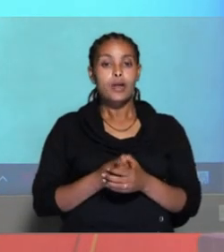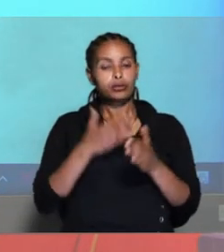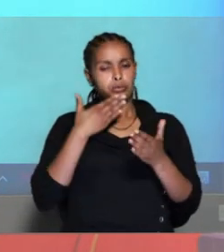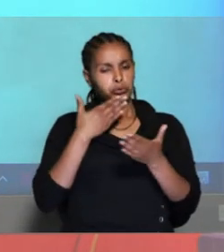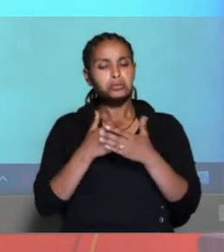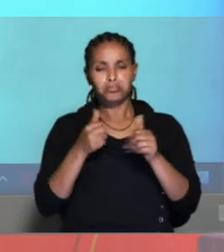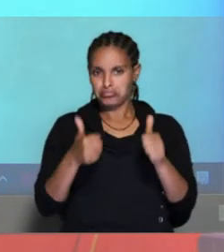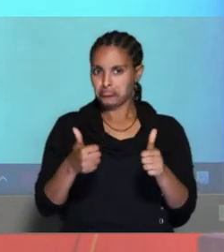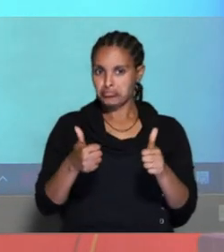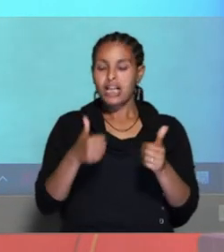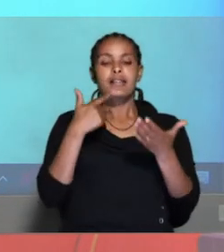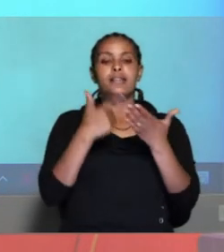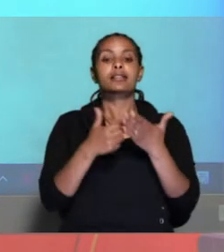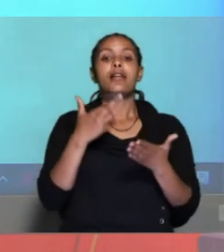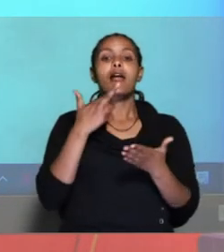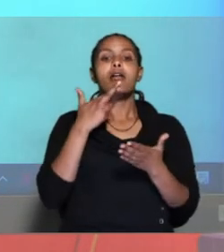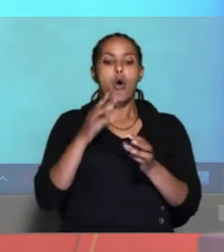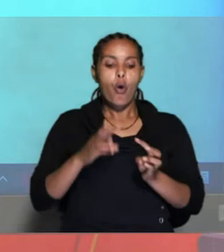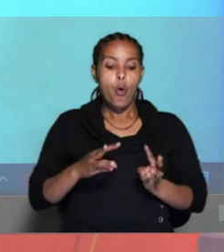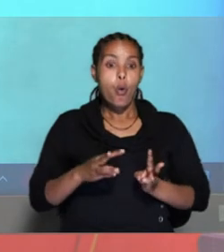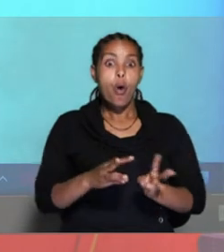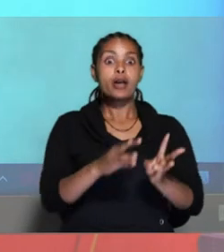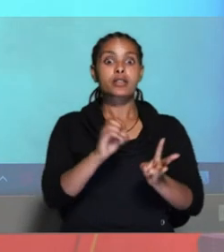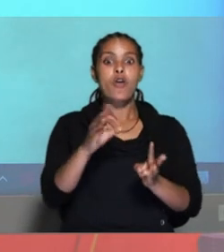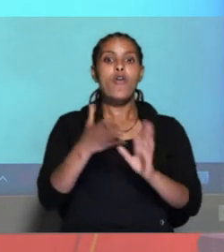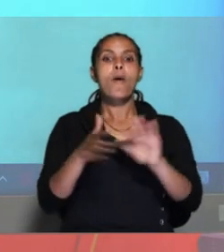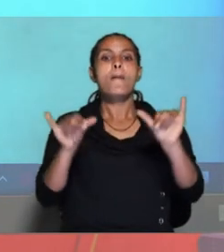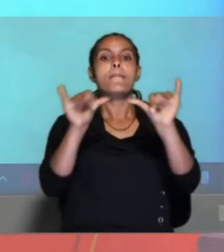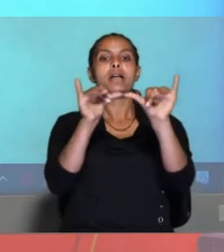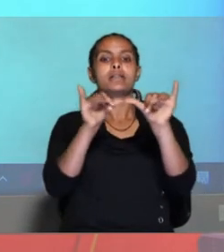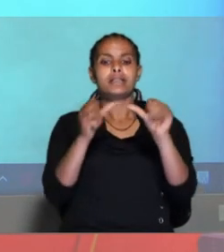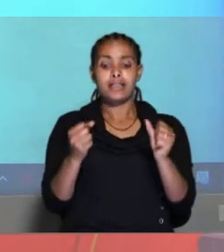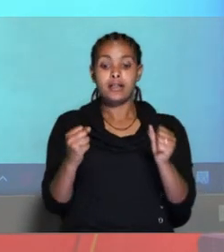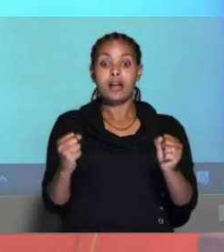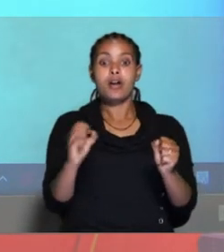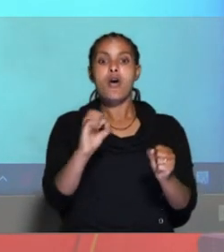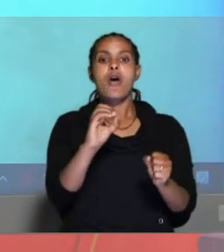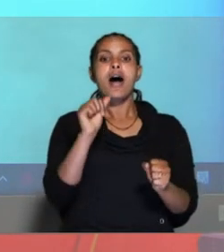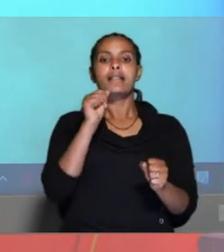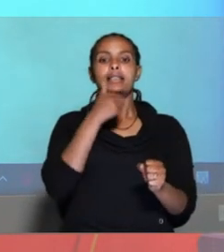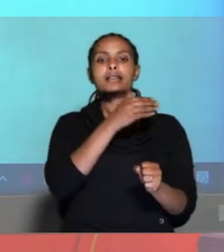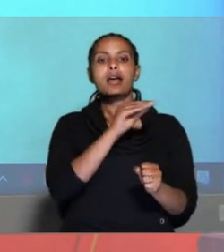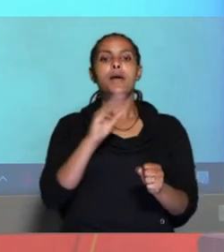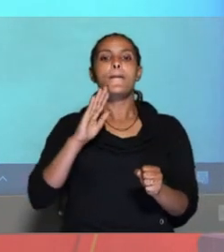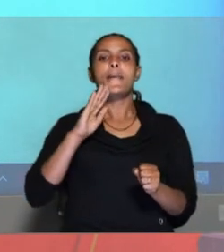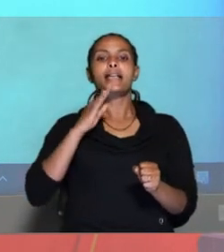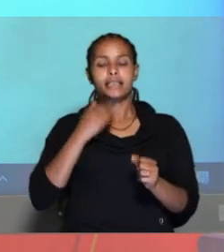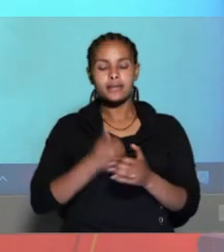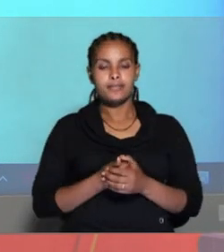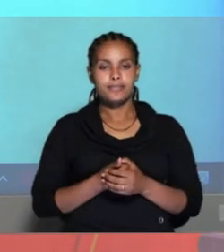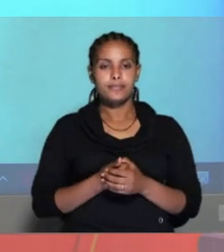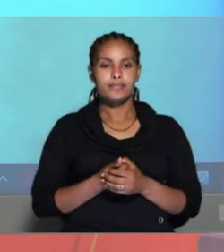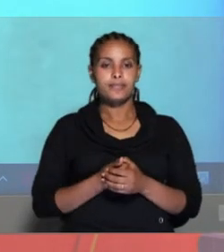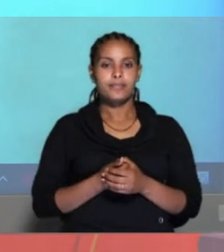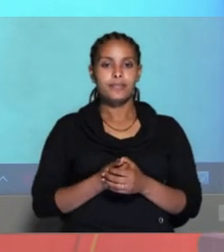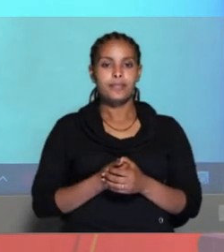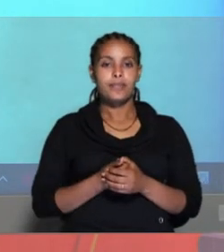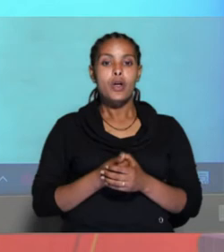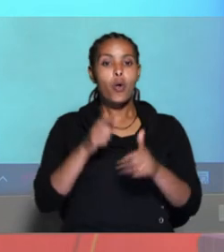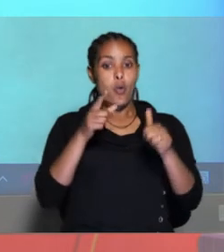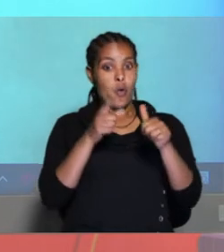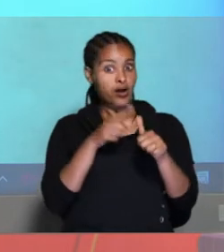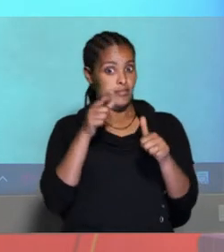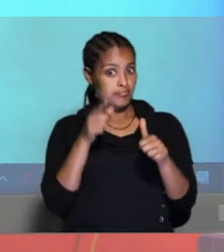Good. These are ways of measuring the strengths of acids and bases.